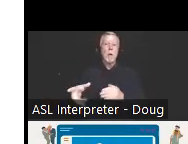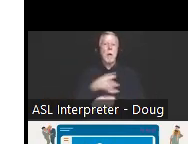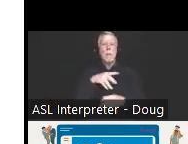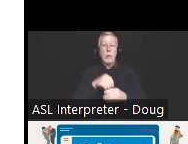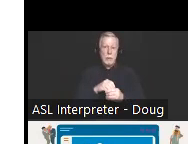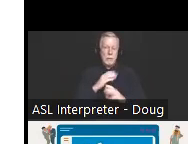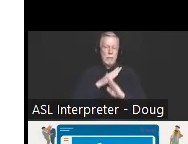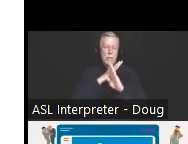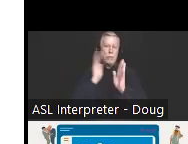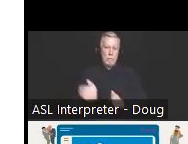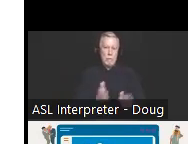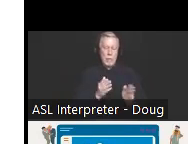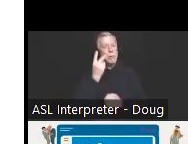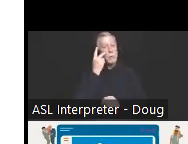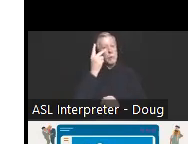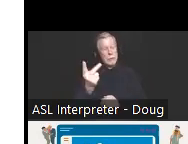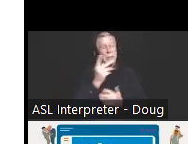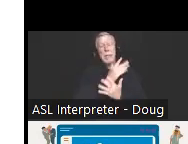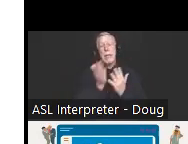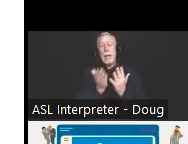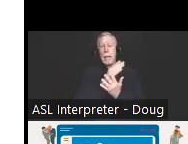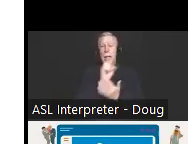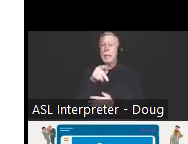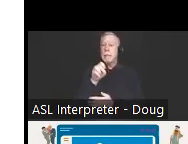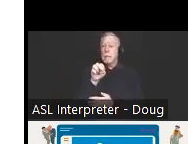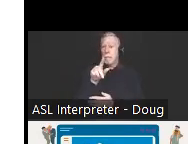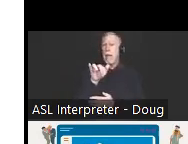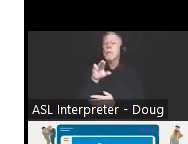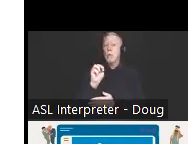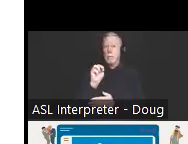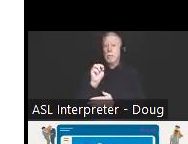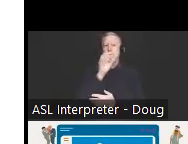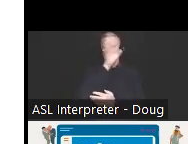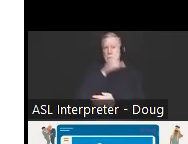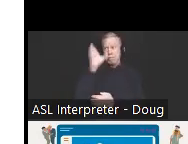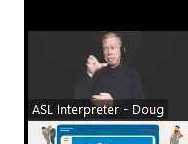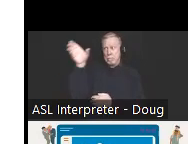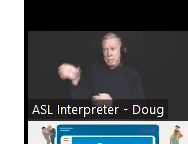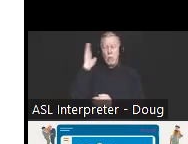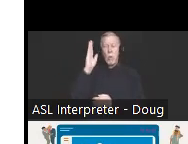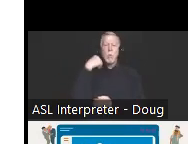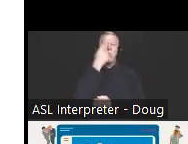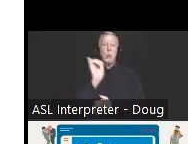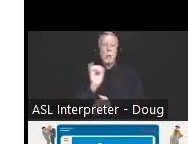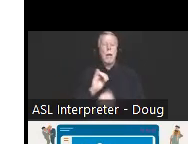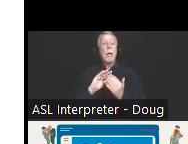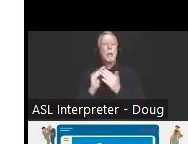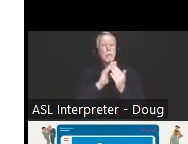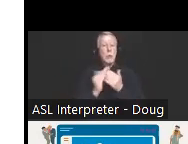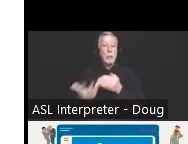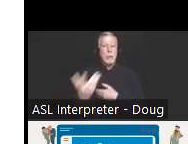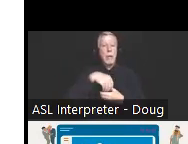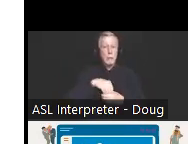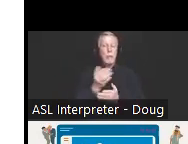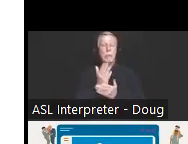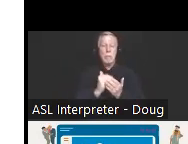you'll see just this spectrum of what that work will look like. And community engagement is part of the